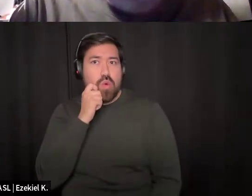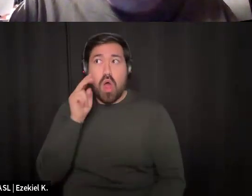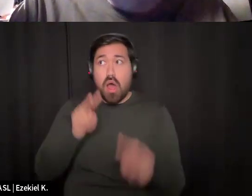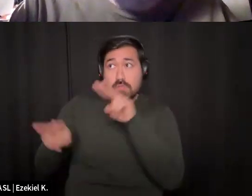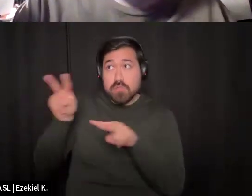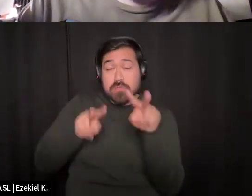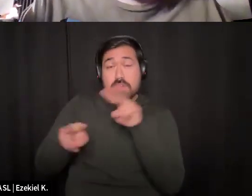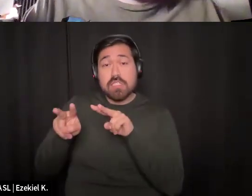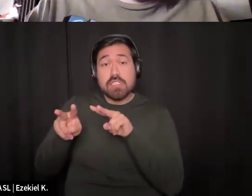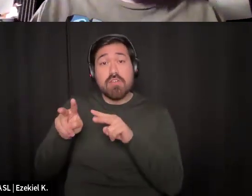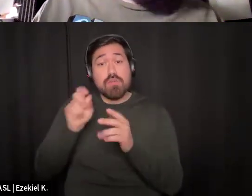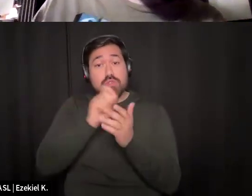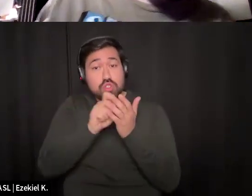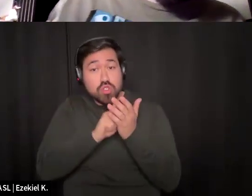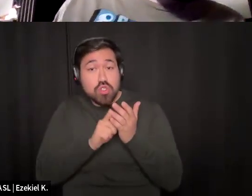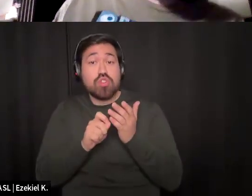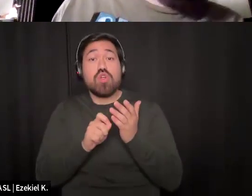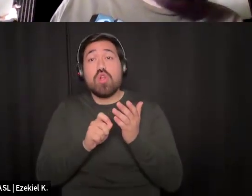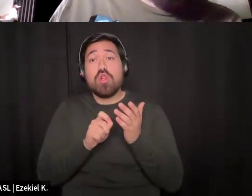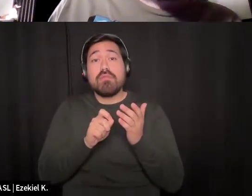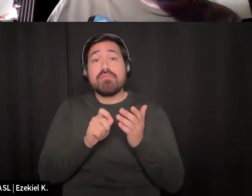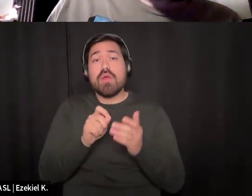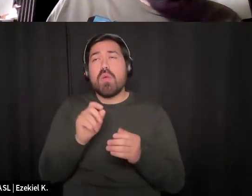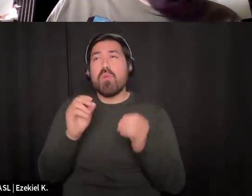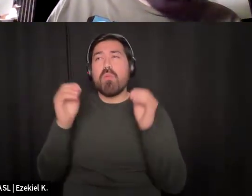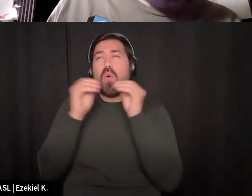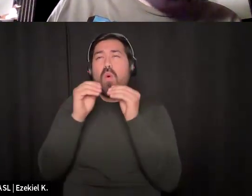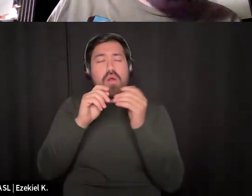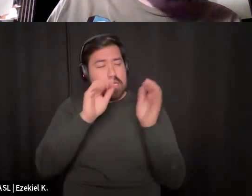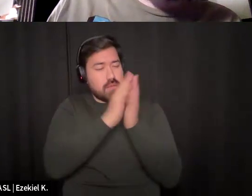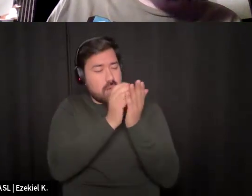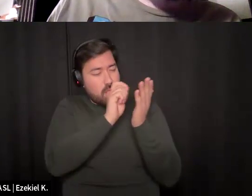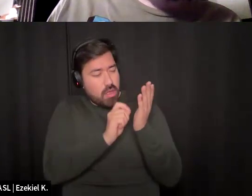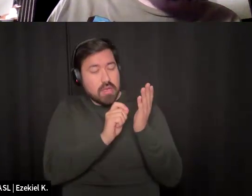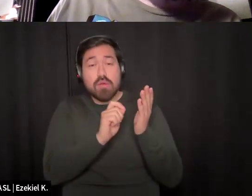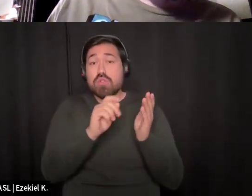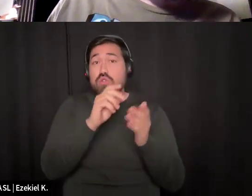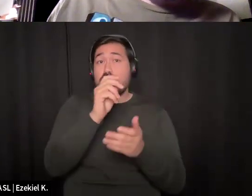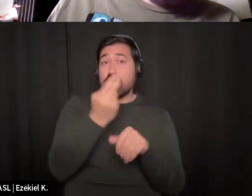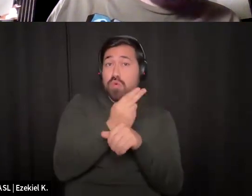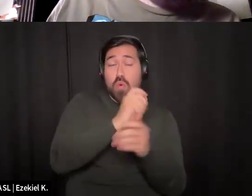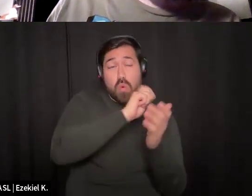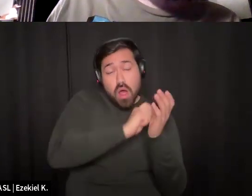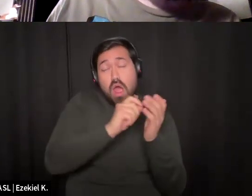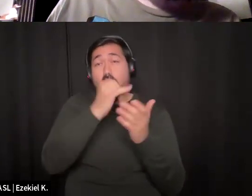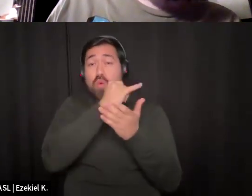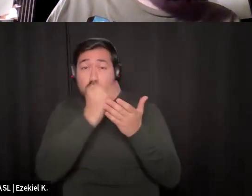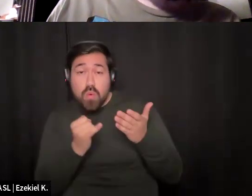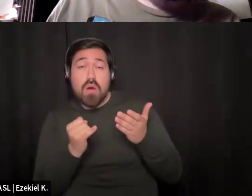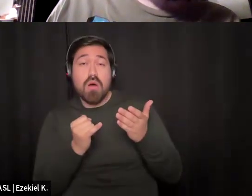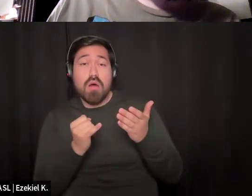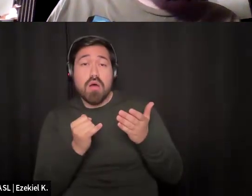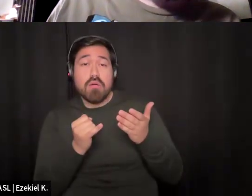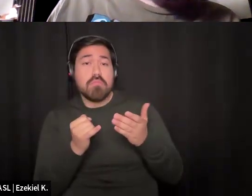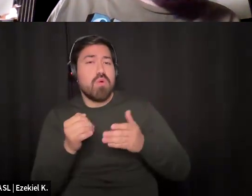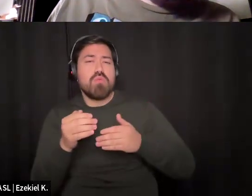journal, the aspect of it that's more nature journally, or I'll sketch a little bird in here. And I think that is, if